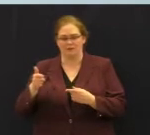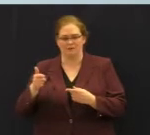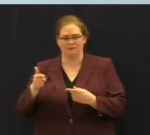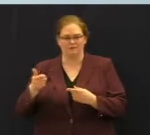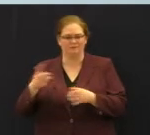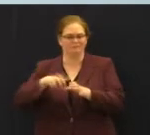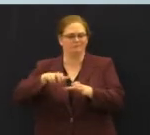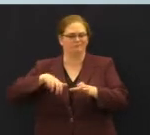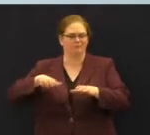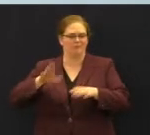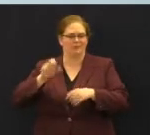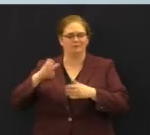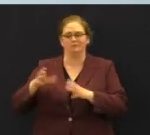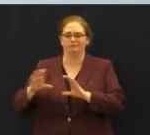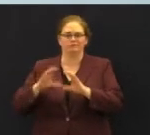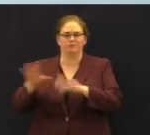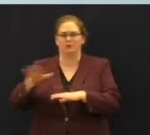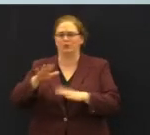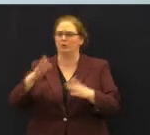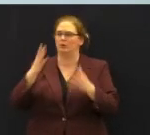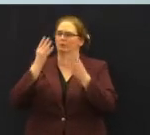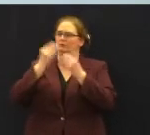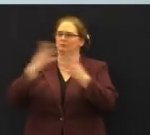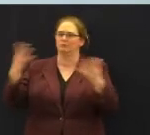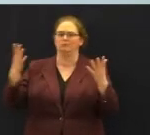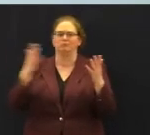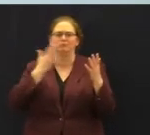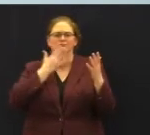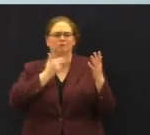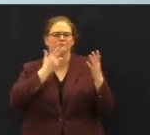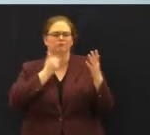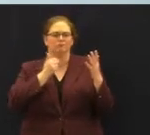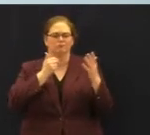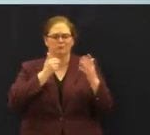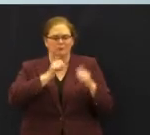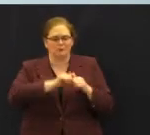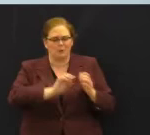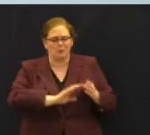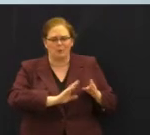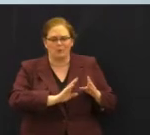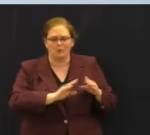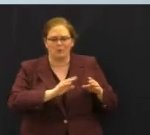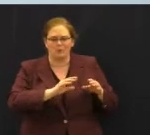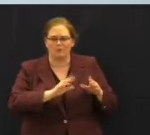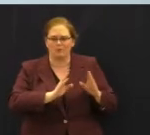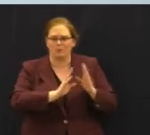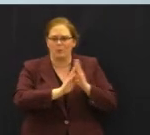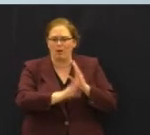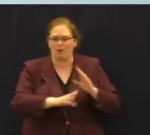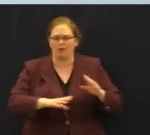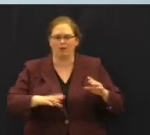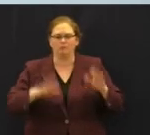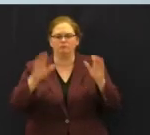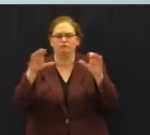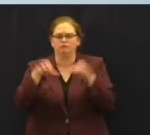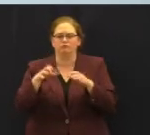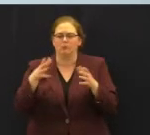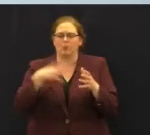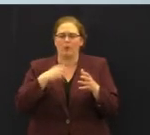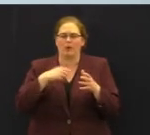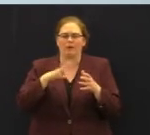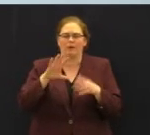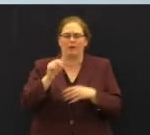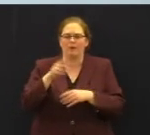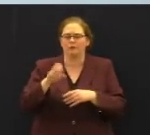sort of, idyllic, stereotypical little, stone walls and little white cottages with thatched roofs out in the middle of the